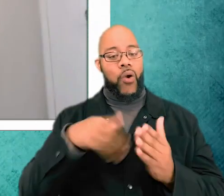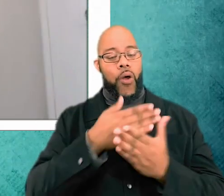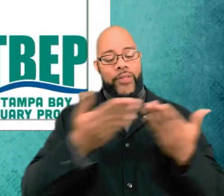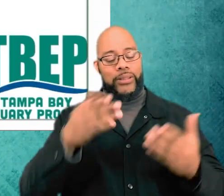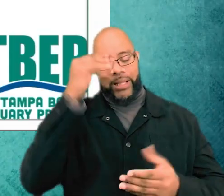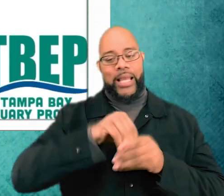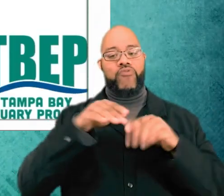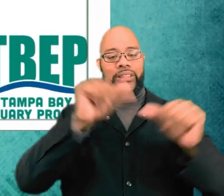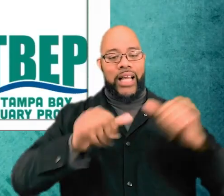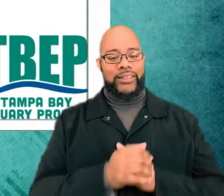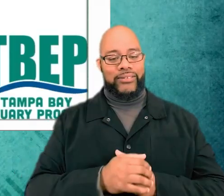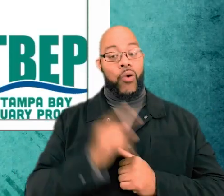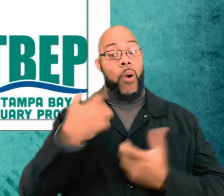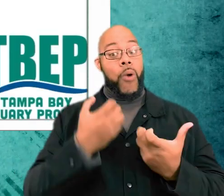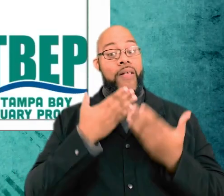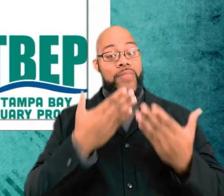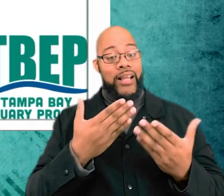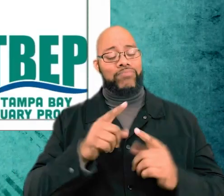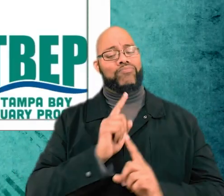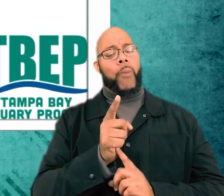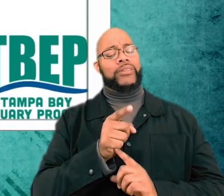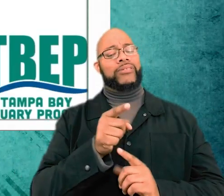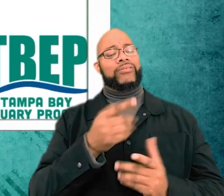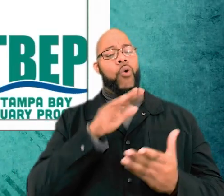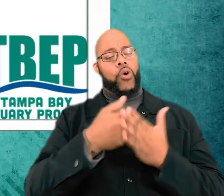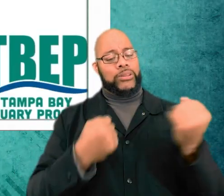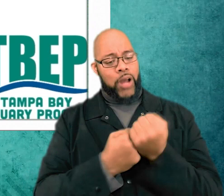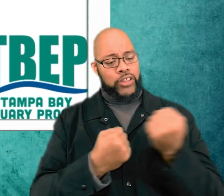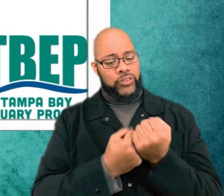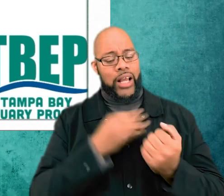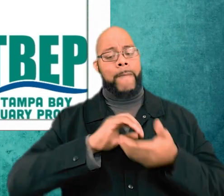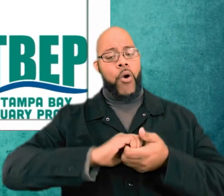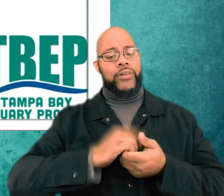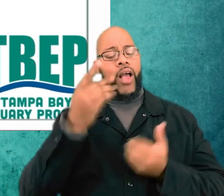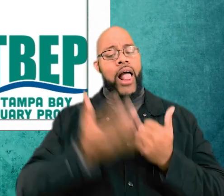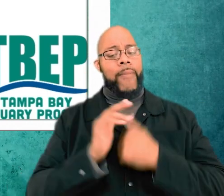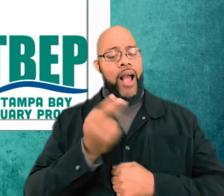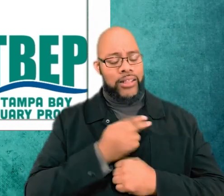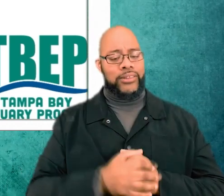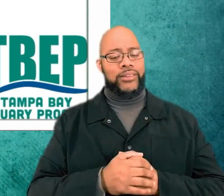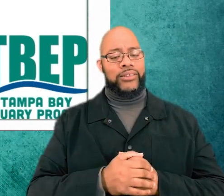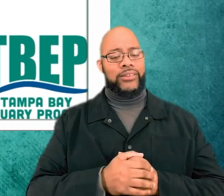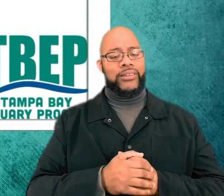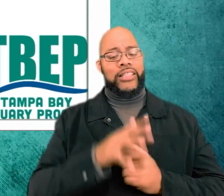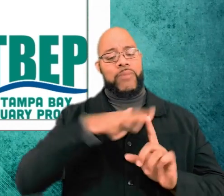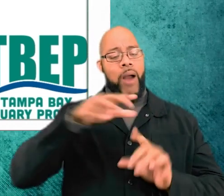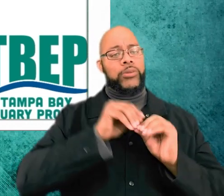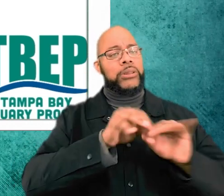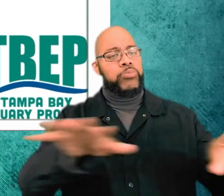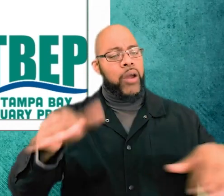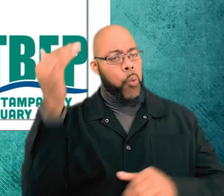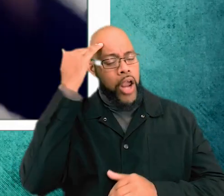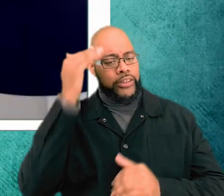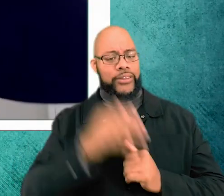race. As always, I'd like to take a moment to thank our sponsors and our partners for helping us spread environmental awareness throughout